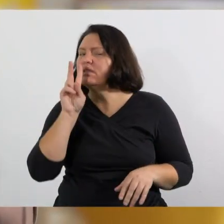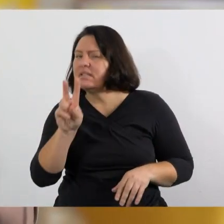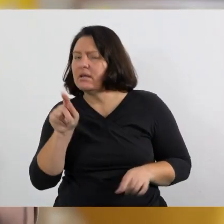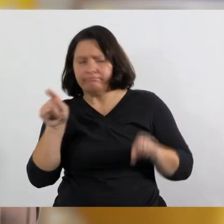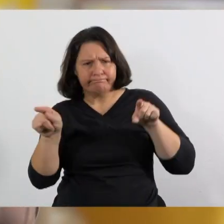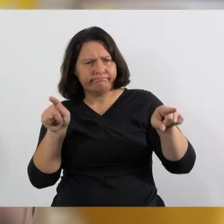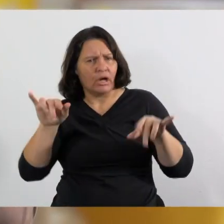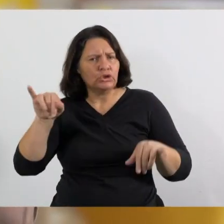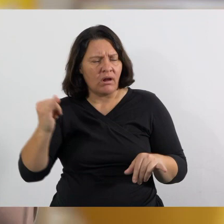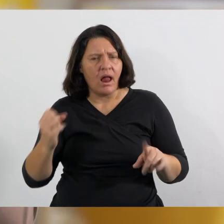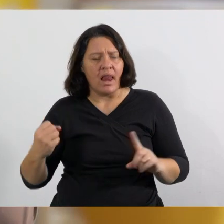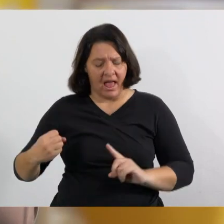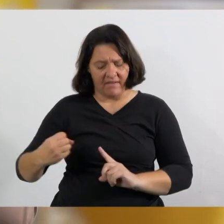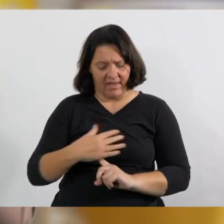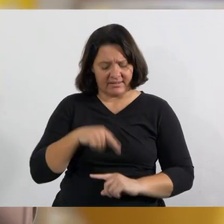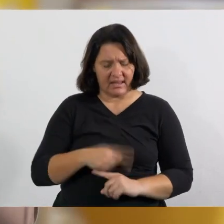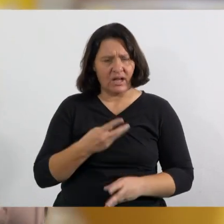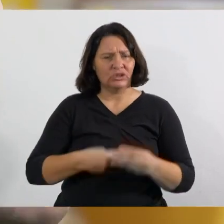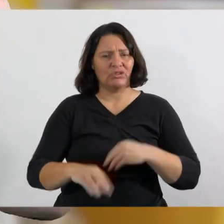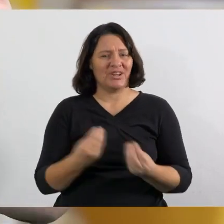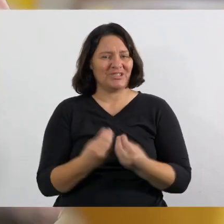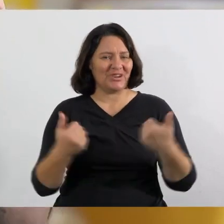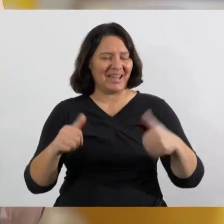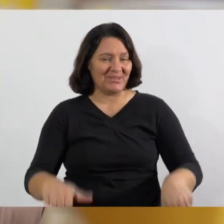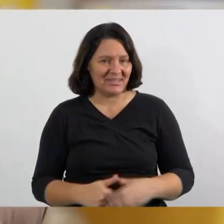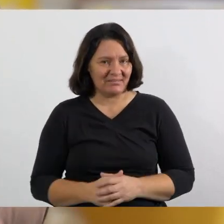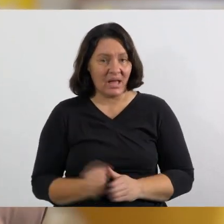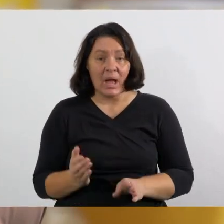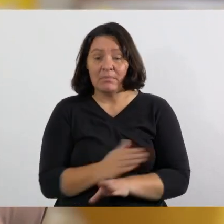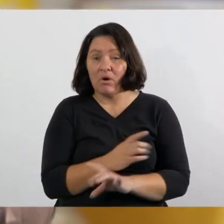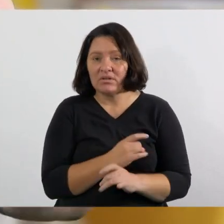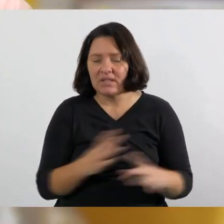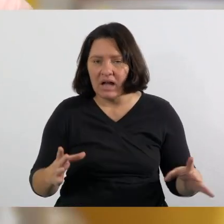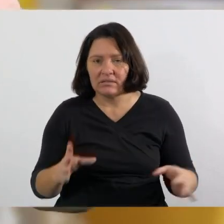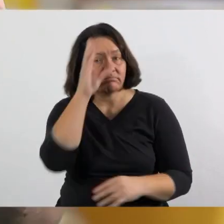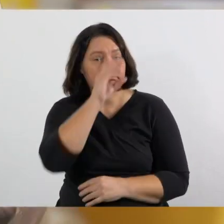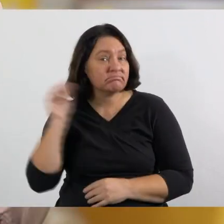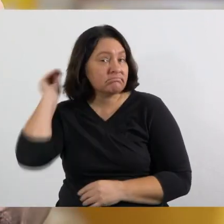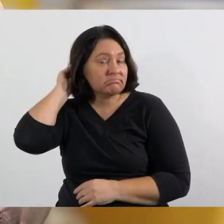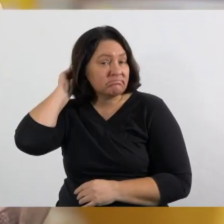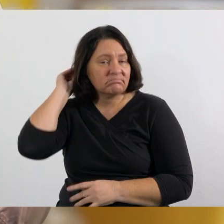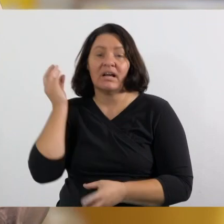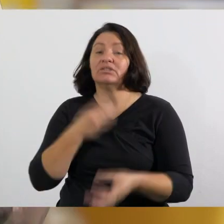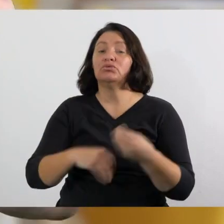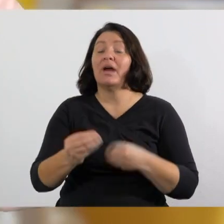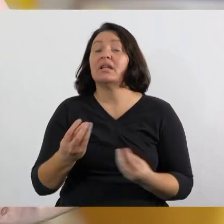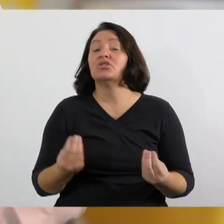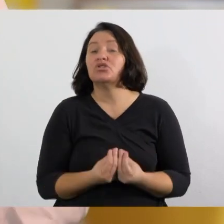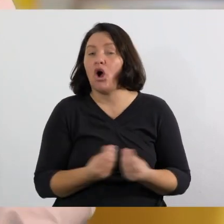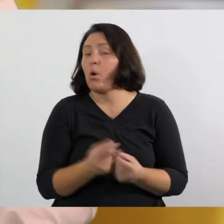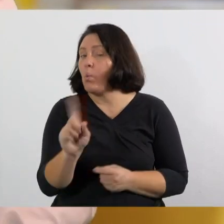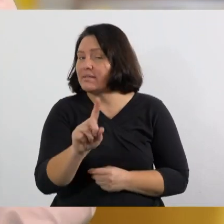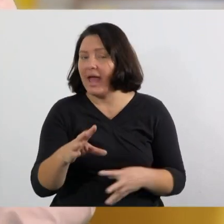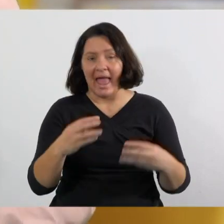I start, keep in mind that trading stock is an asset. Therefore, it will increase on the debit and decrease on the